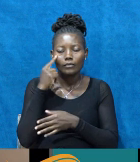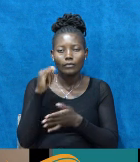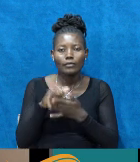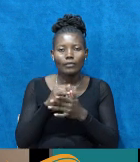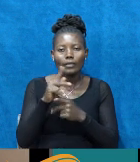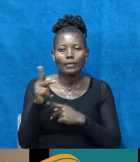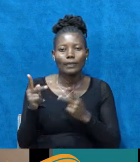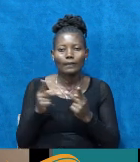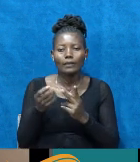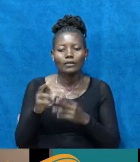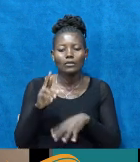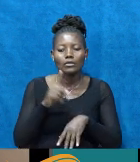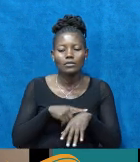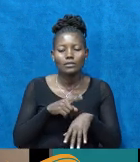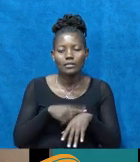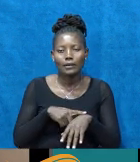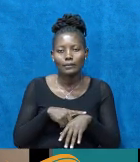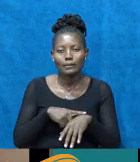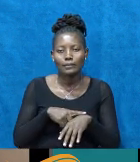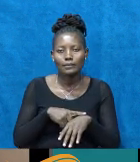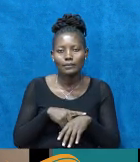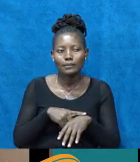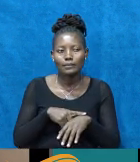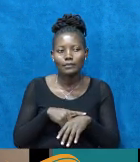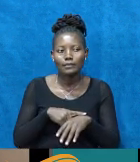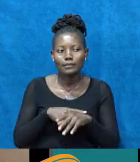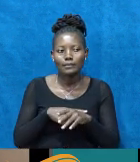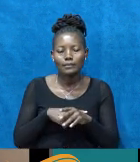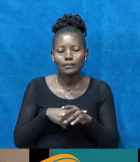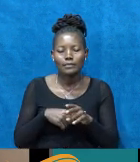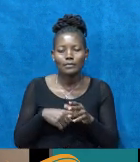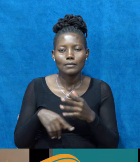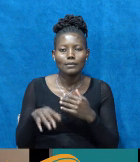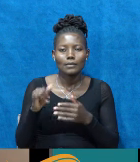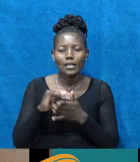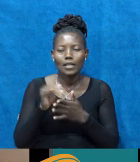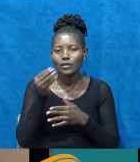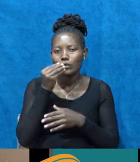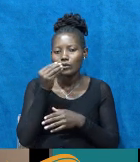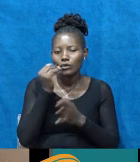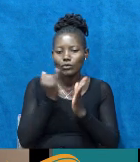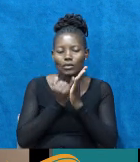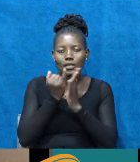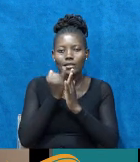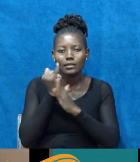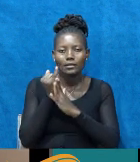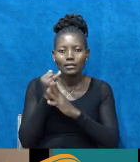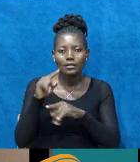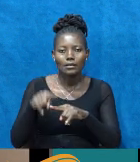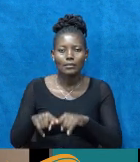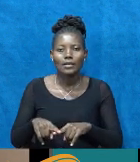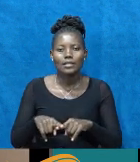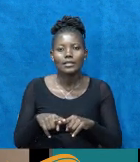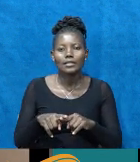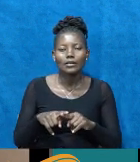been affected during the injury, that have been affected during training. Protein will be able to do this. So you will find that in